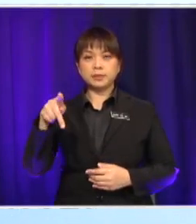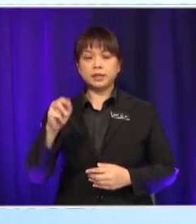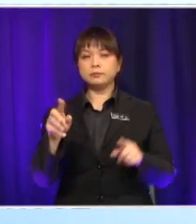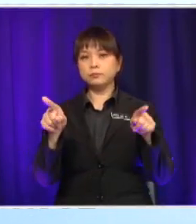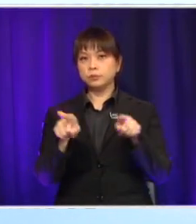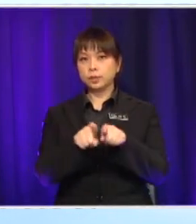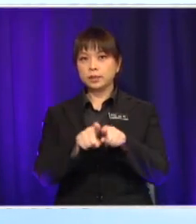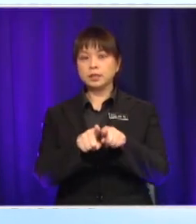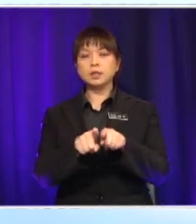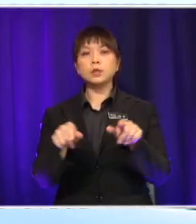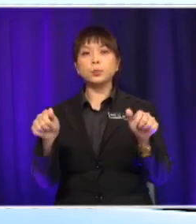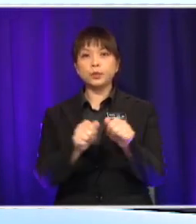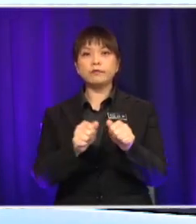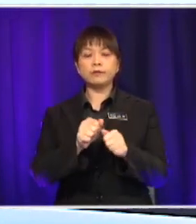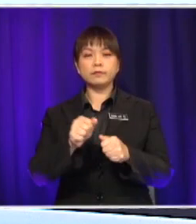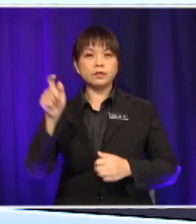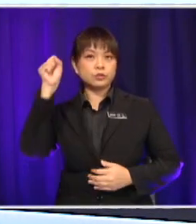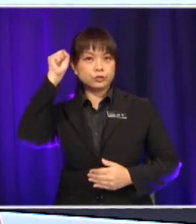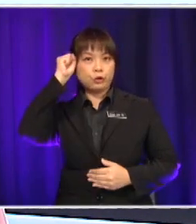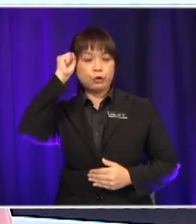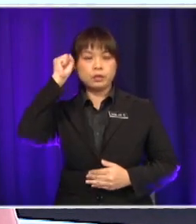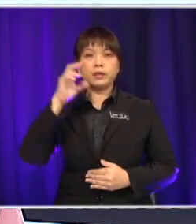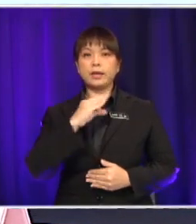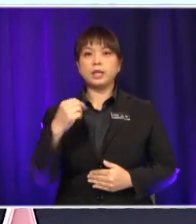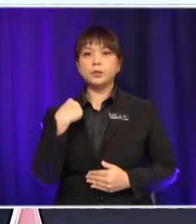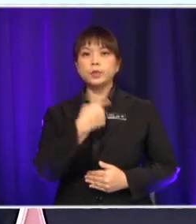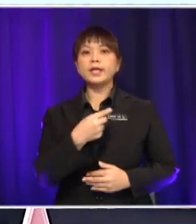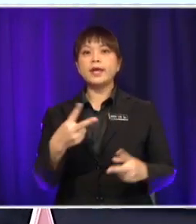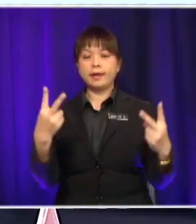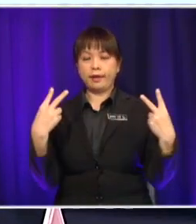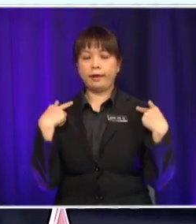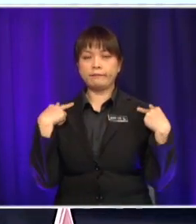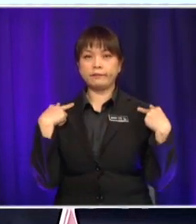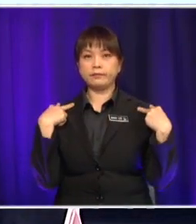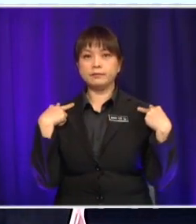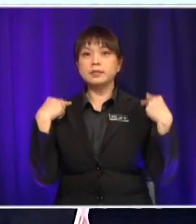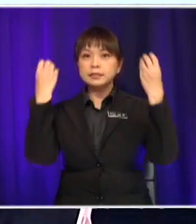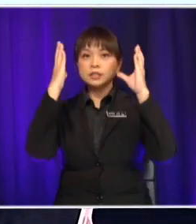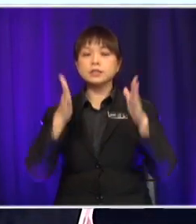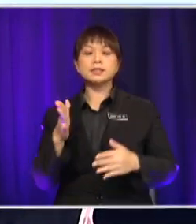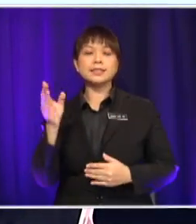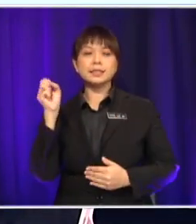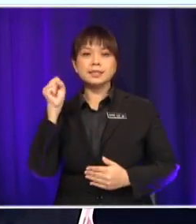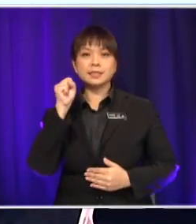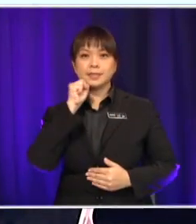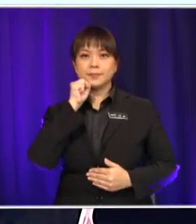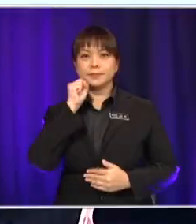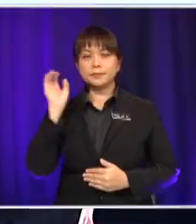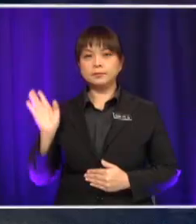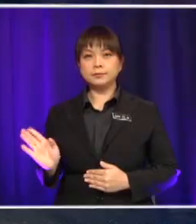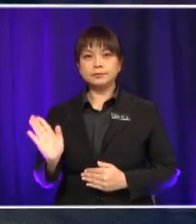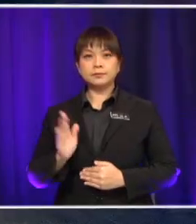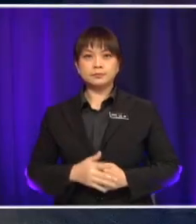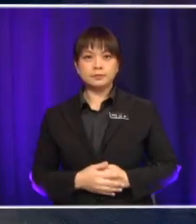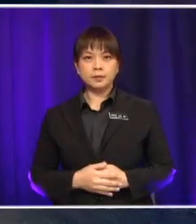Steven, as your host. And for today, we have Miss Sim joining in. Hi Miss Sim. Hi, Sean. How are you feeling today?